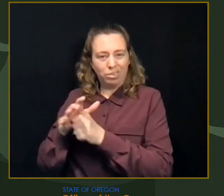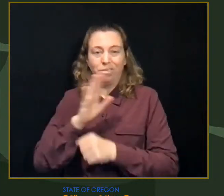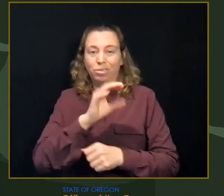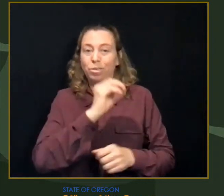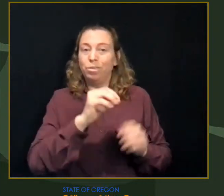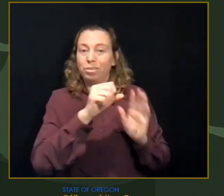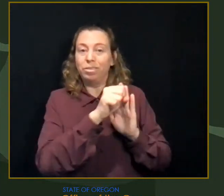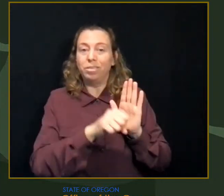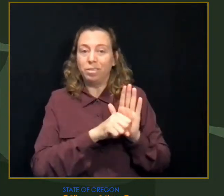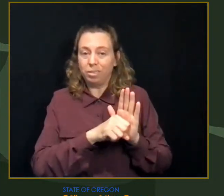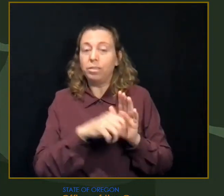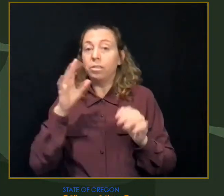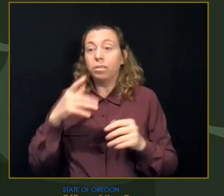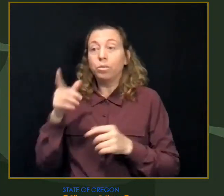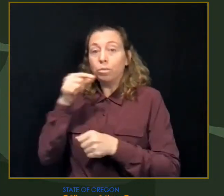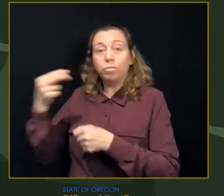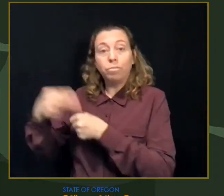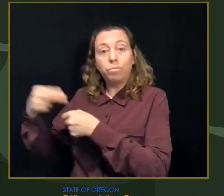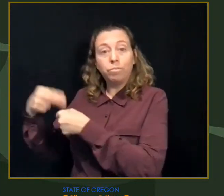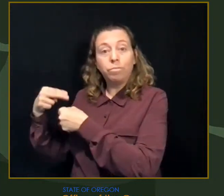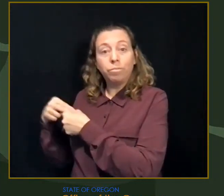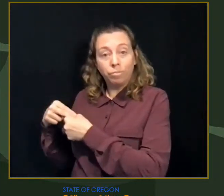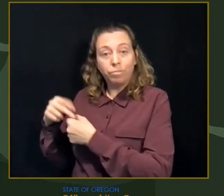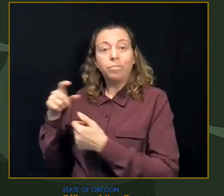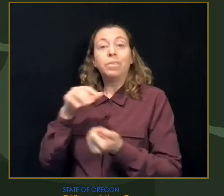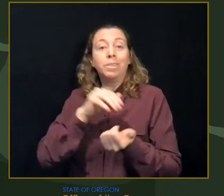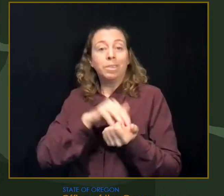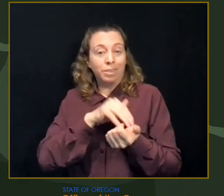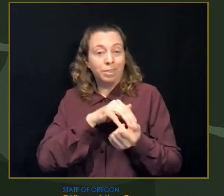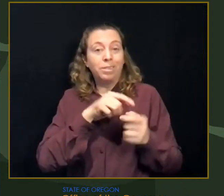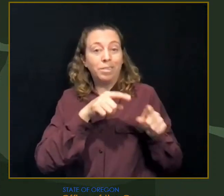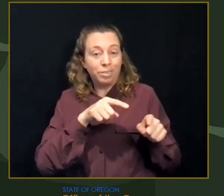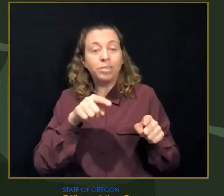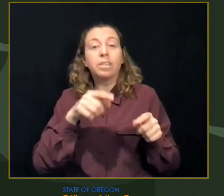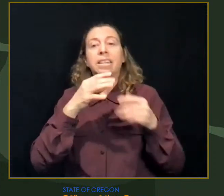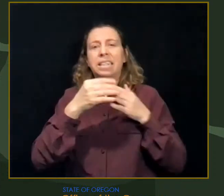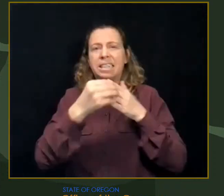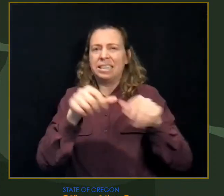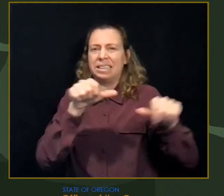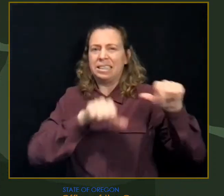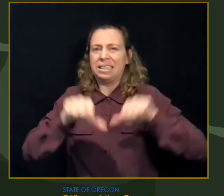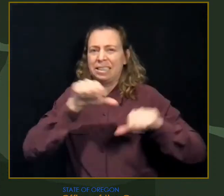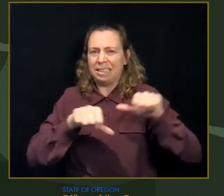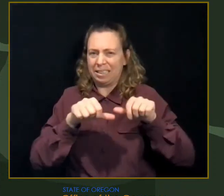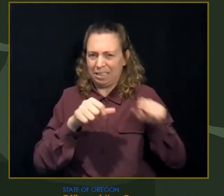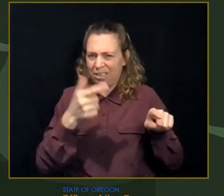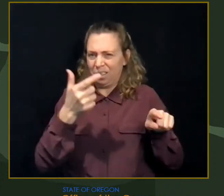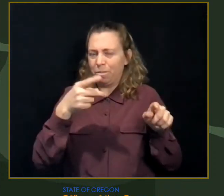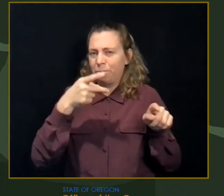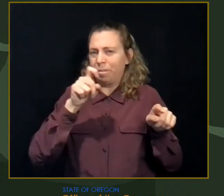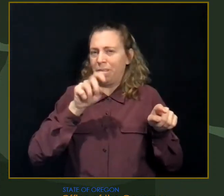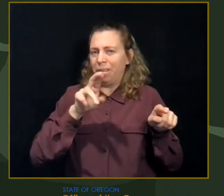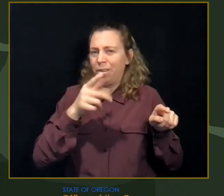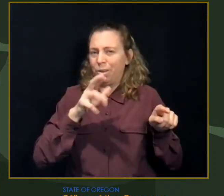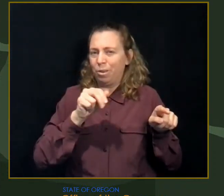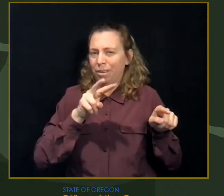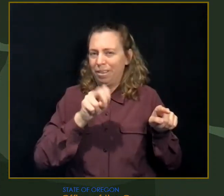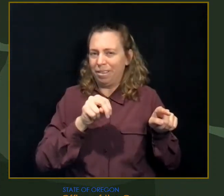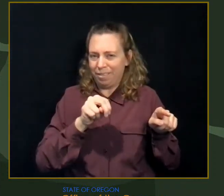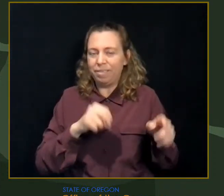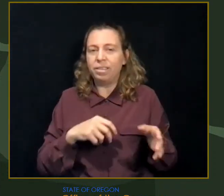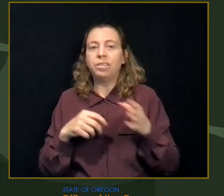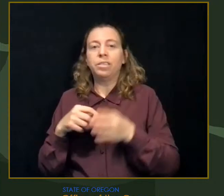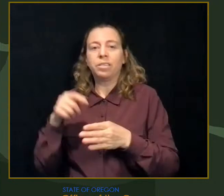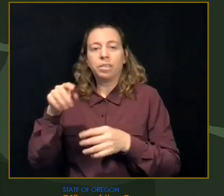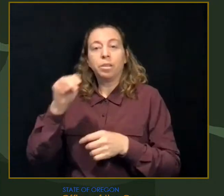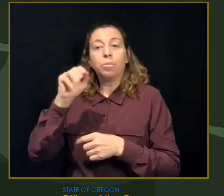data scientist at the Oregon Health and Science University, Mariana Robbins, a 15-year-old with